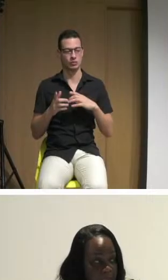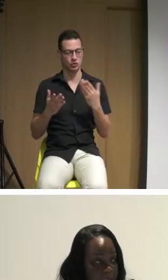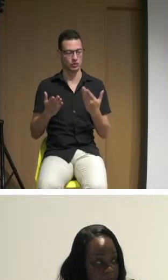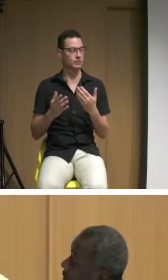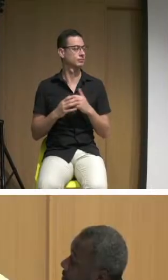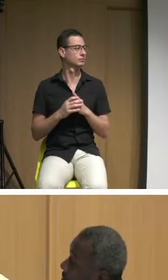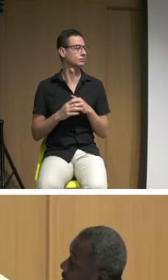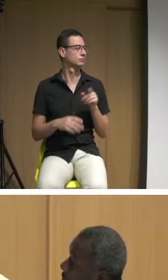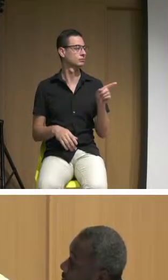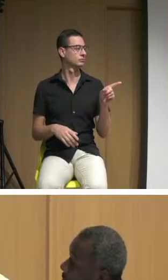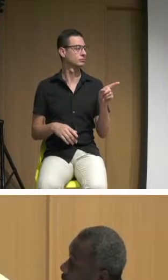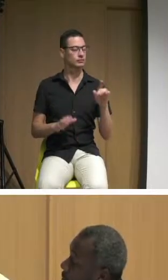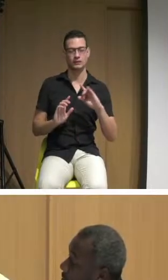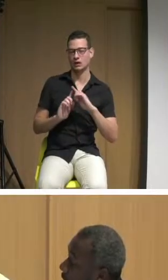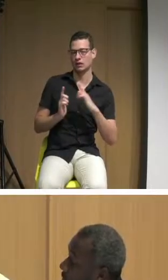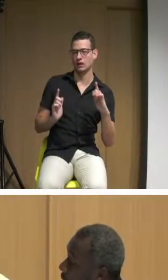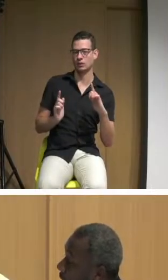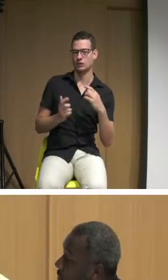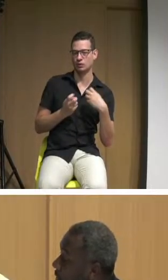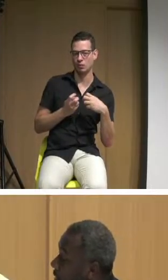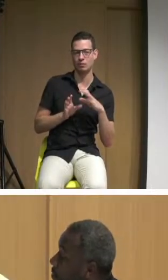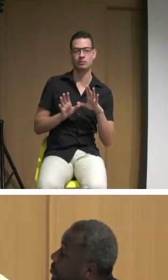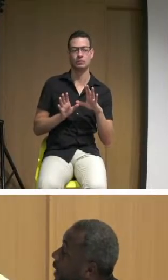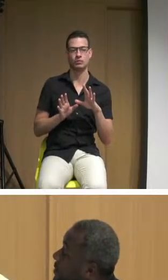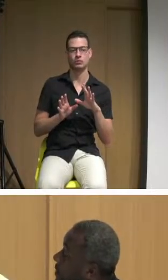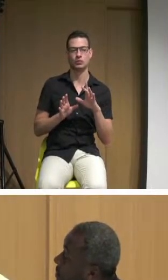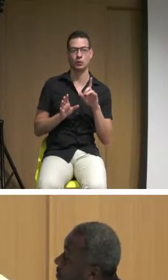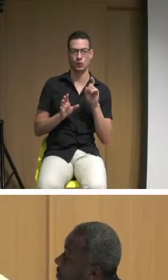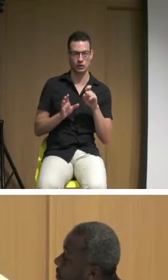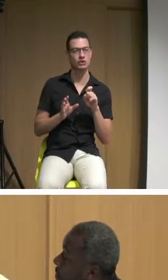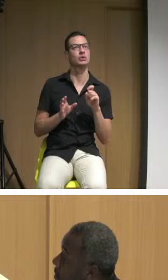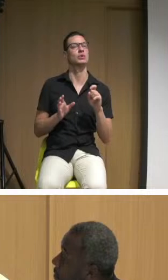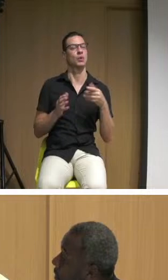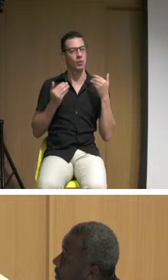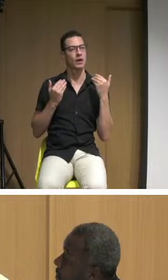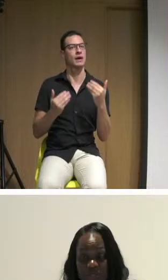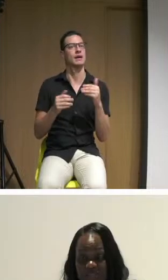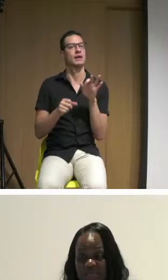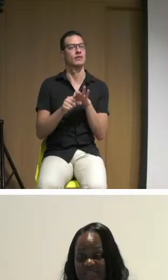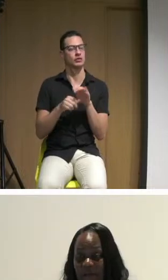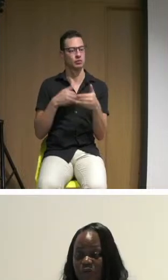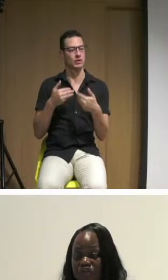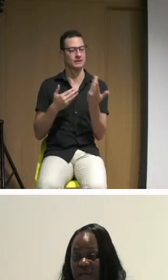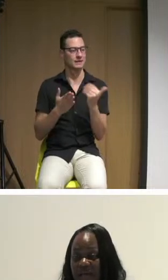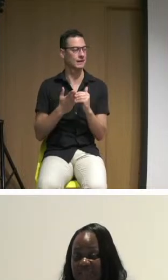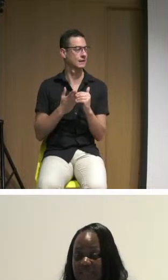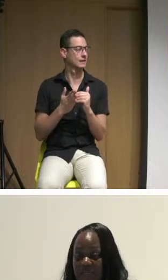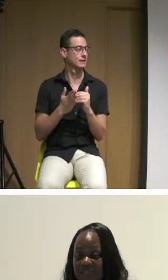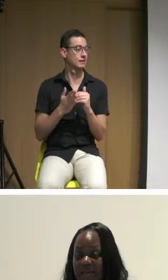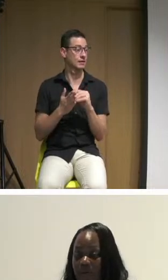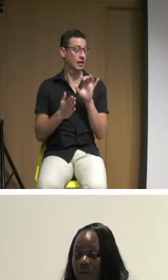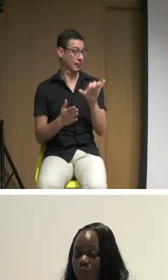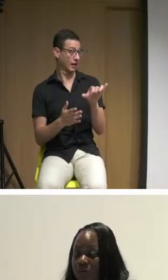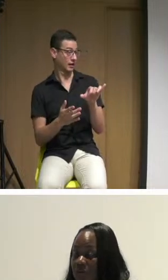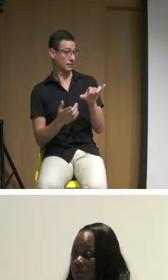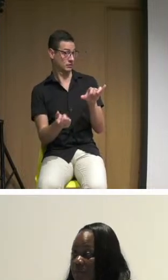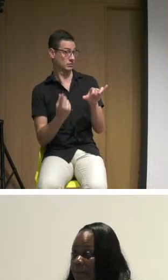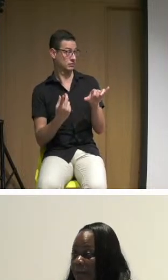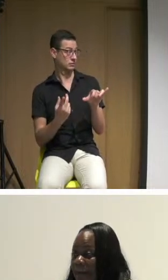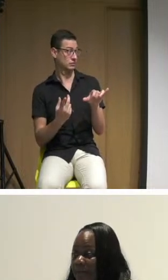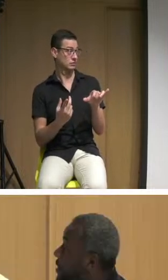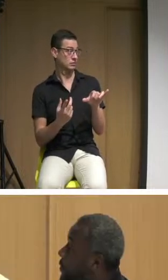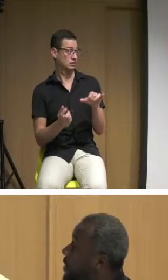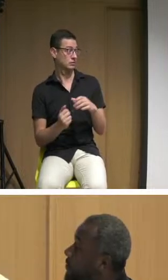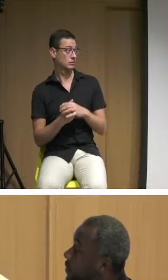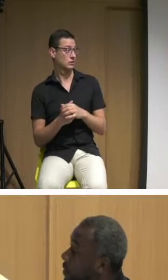the language is we would just have to have the election process. So Can you is speak that- up? is that We what should you're know. asking? Is that? Yeah, we wouldn't call